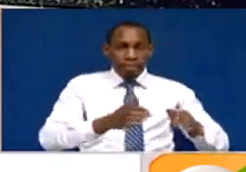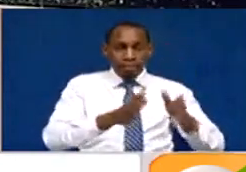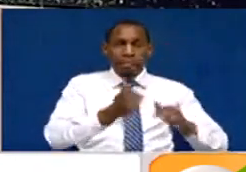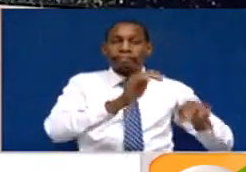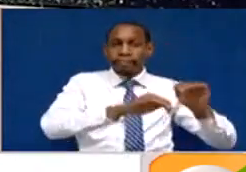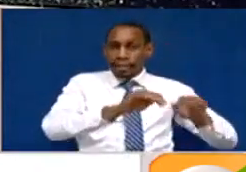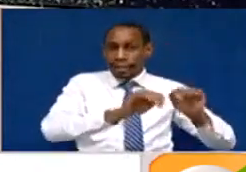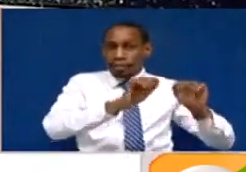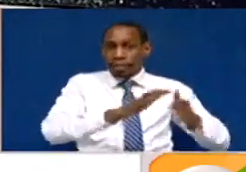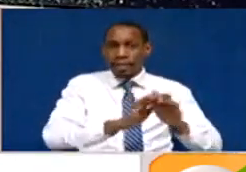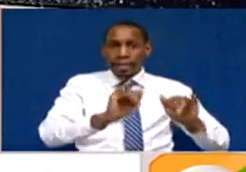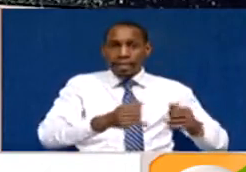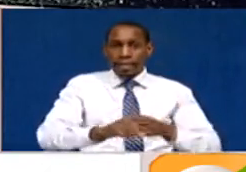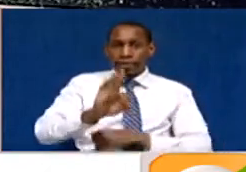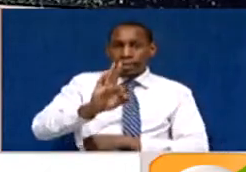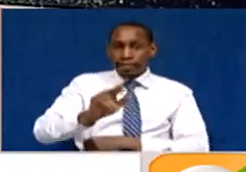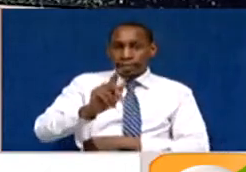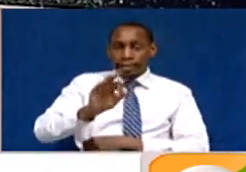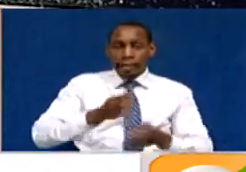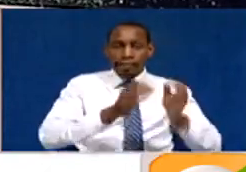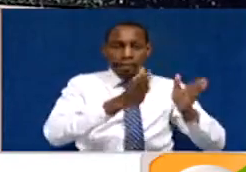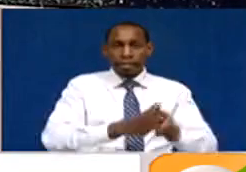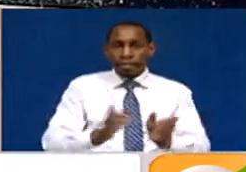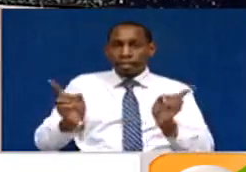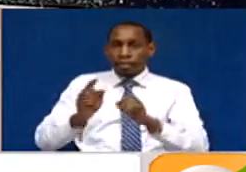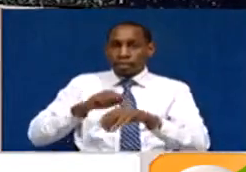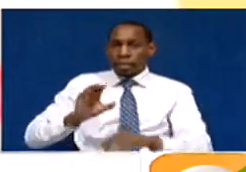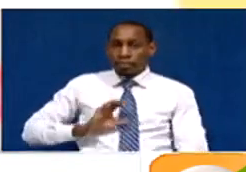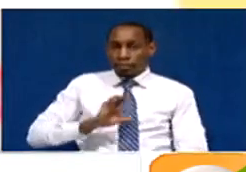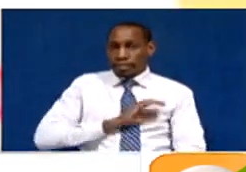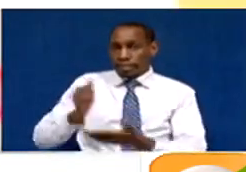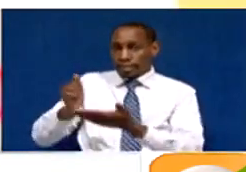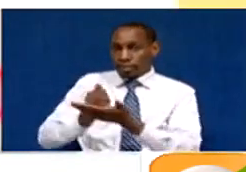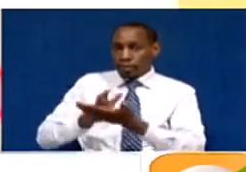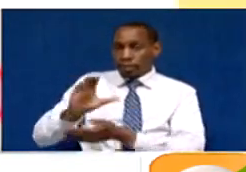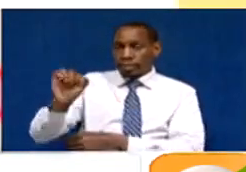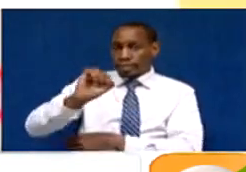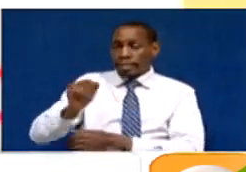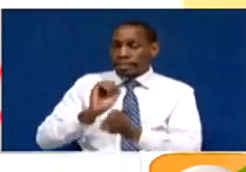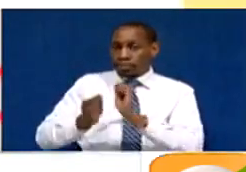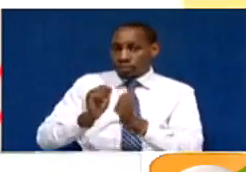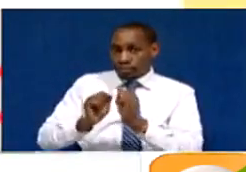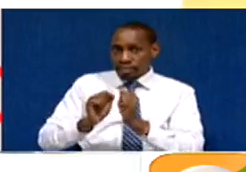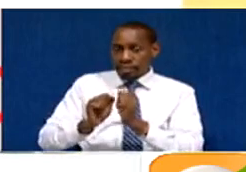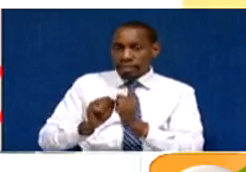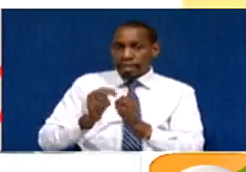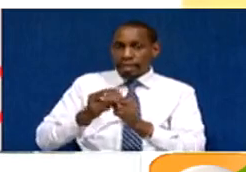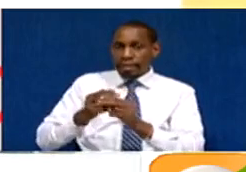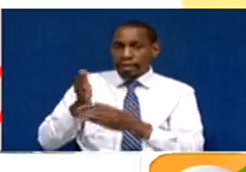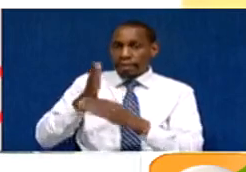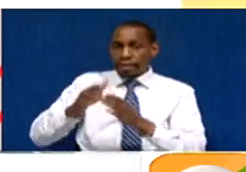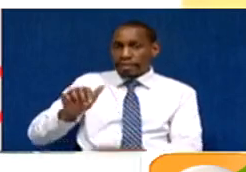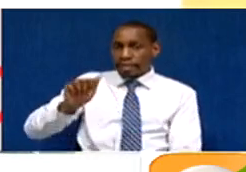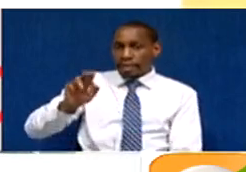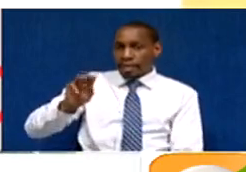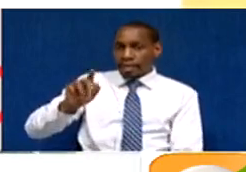for elections of new FKF officials. The caretaker committee, which was appointed by the Cabinet Secretary of Sports, Ambassador Amina Mohammed,